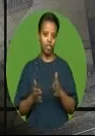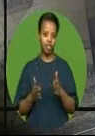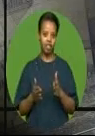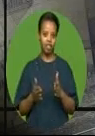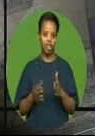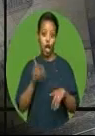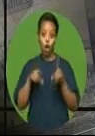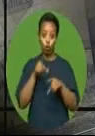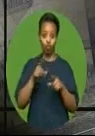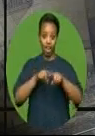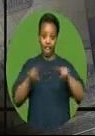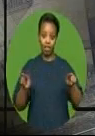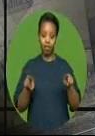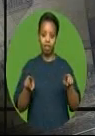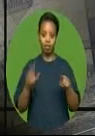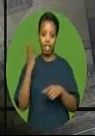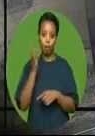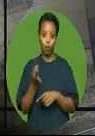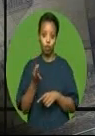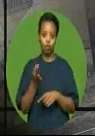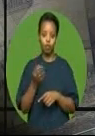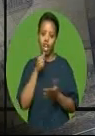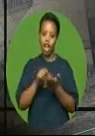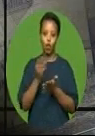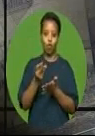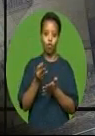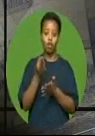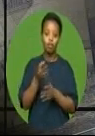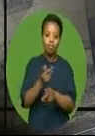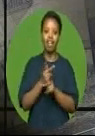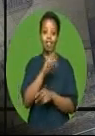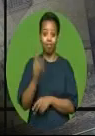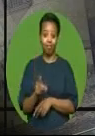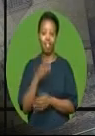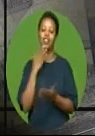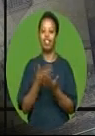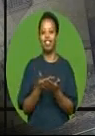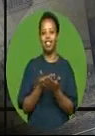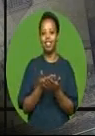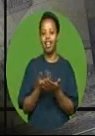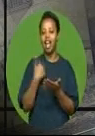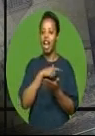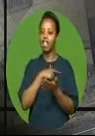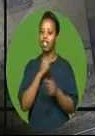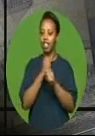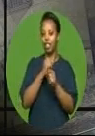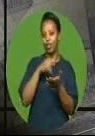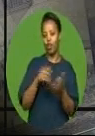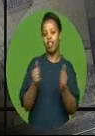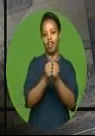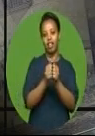Students, did you identify types of letter of credit? Good. Let us do it